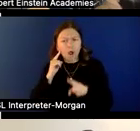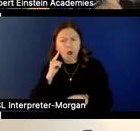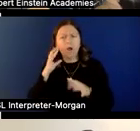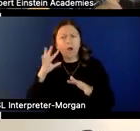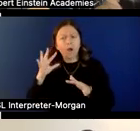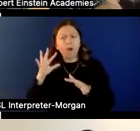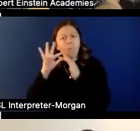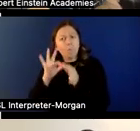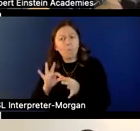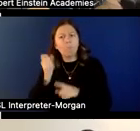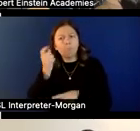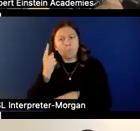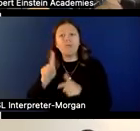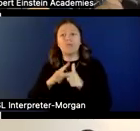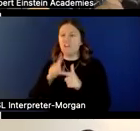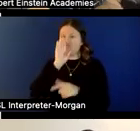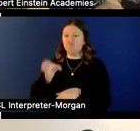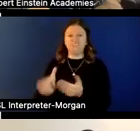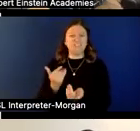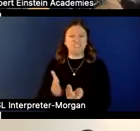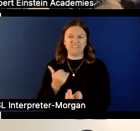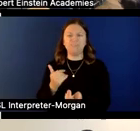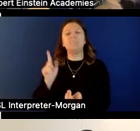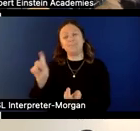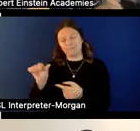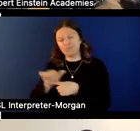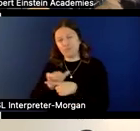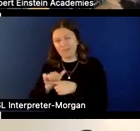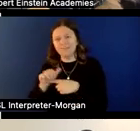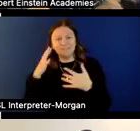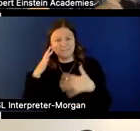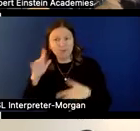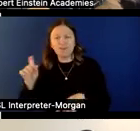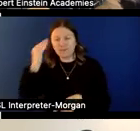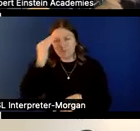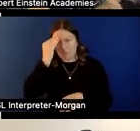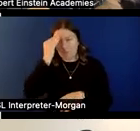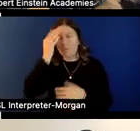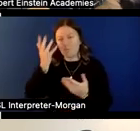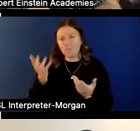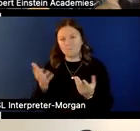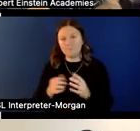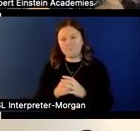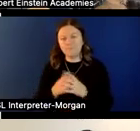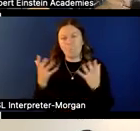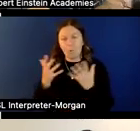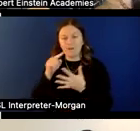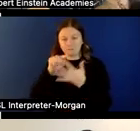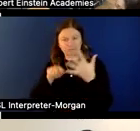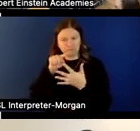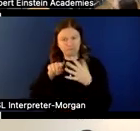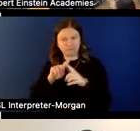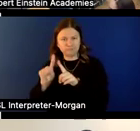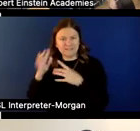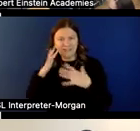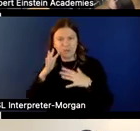straightforward. But yeah, we have to practice the sounds. Like we have to know what those are. So I'll go back